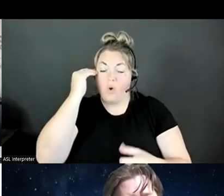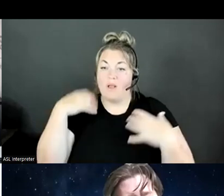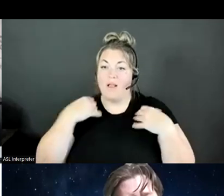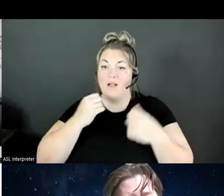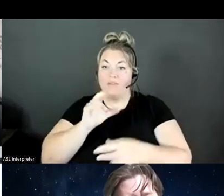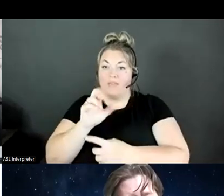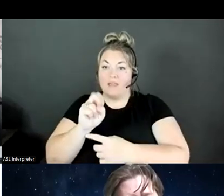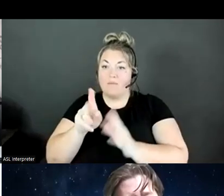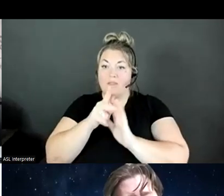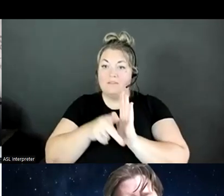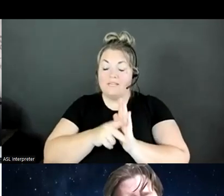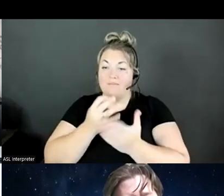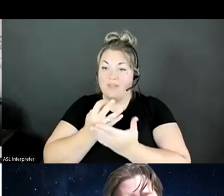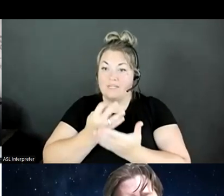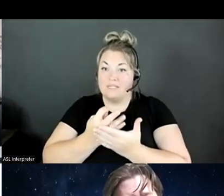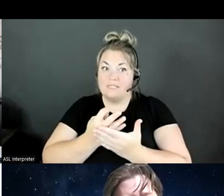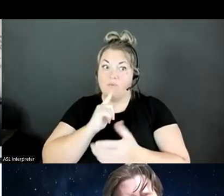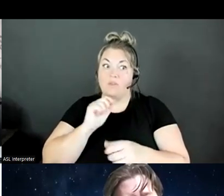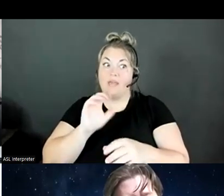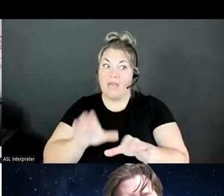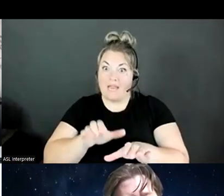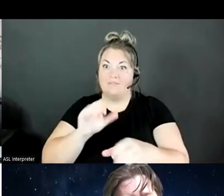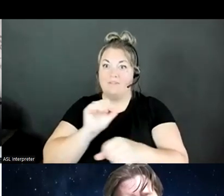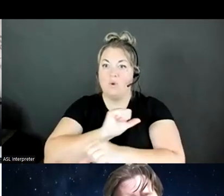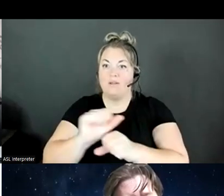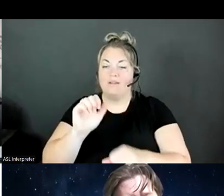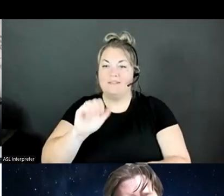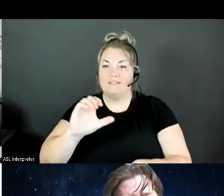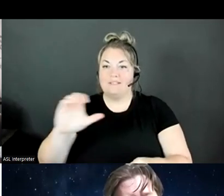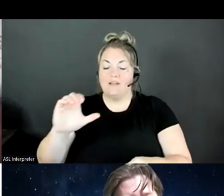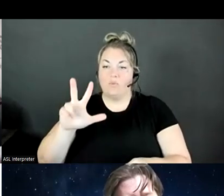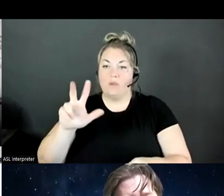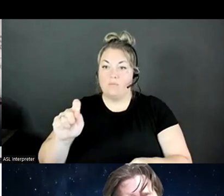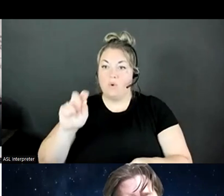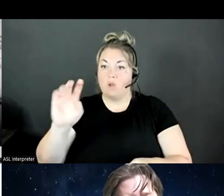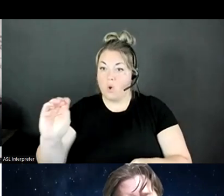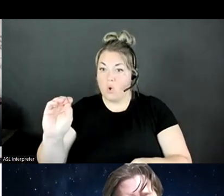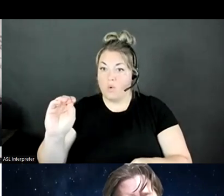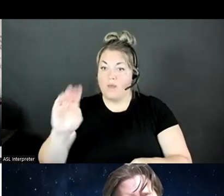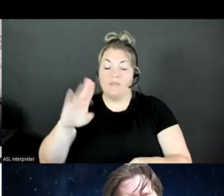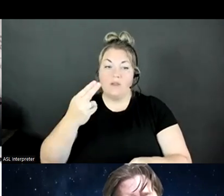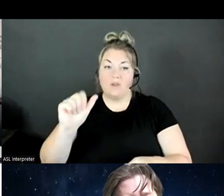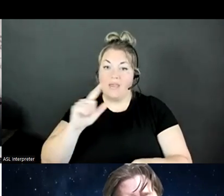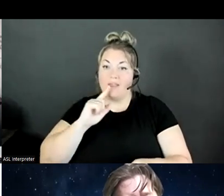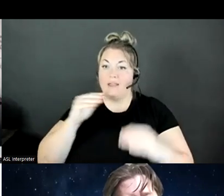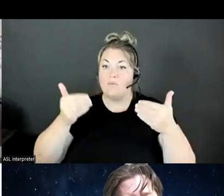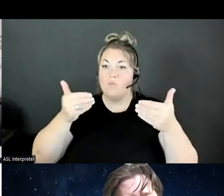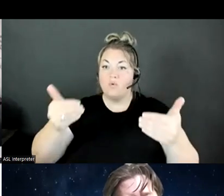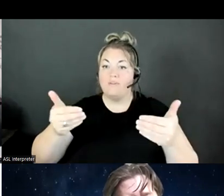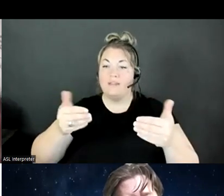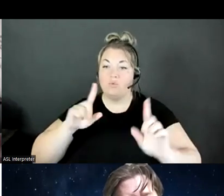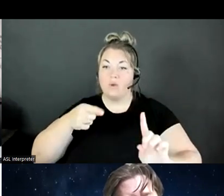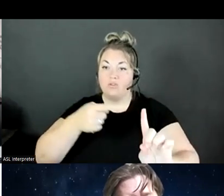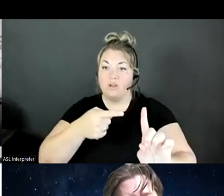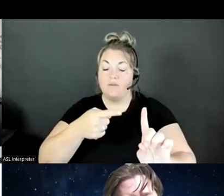policy and financing is actively working on ACC 3.0. BHA is moving in the direction of the